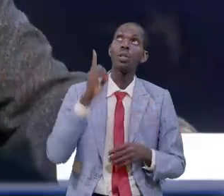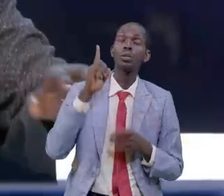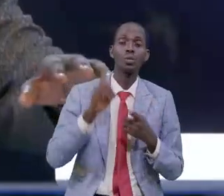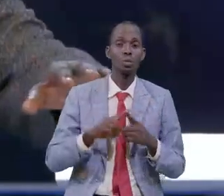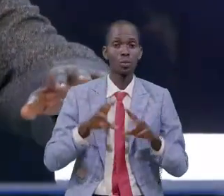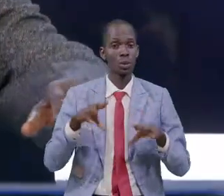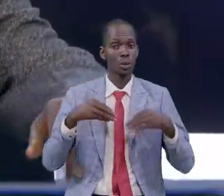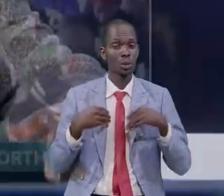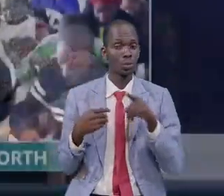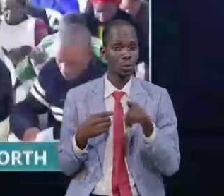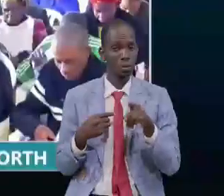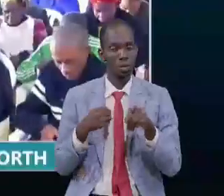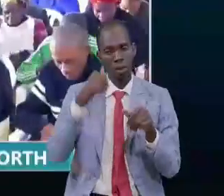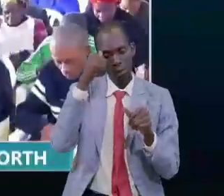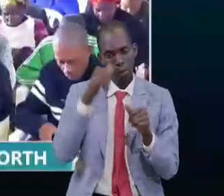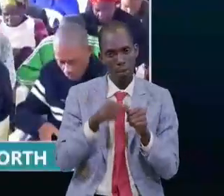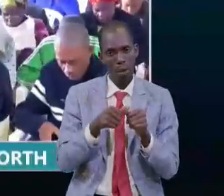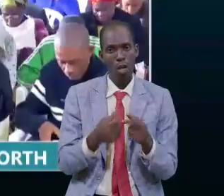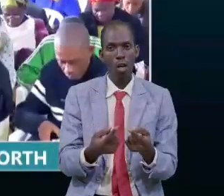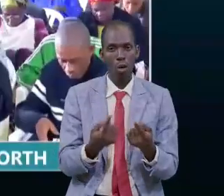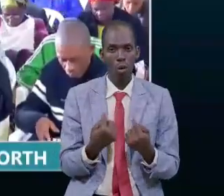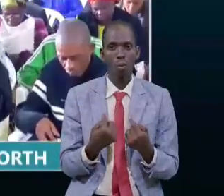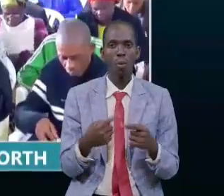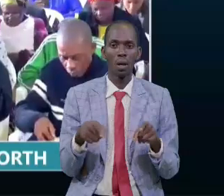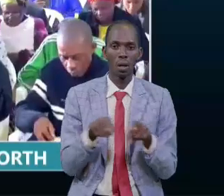Remember, come just as you